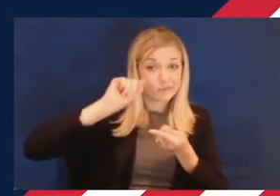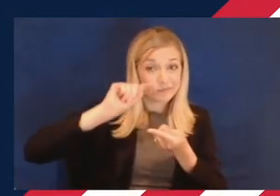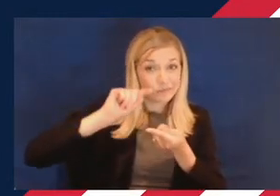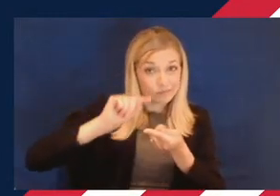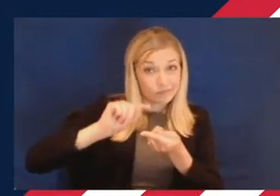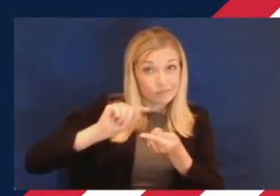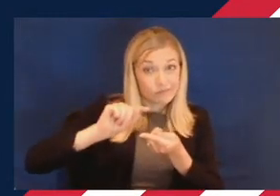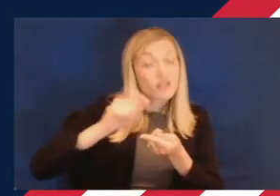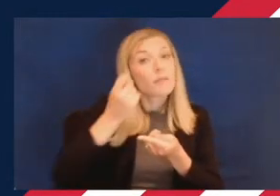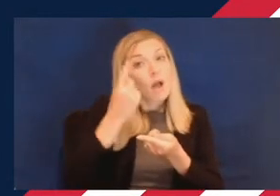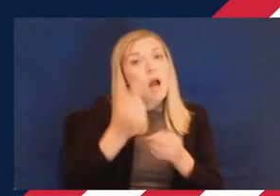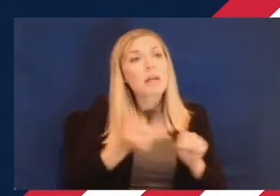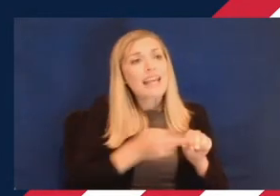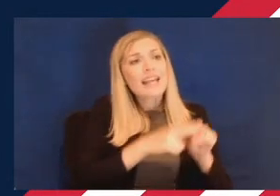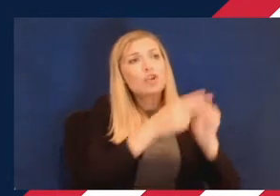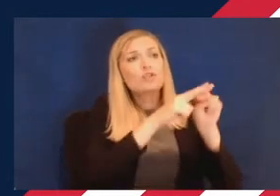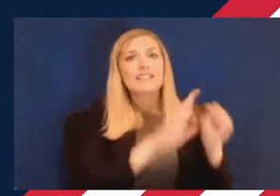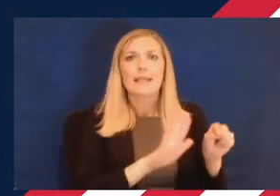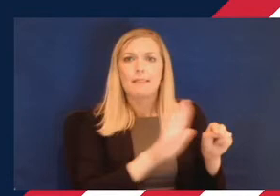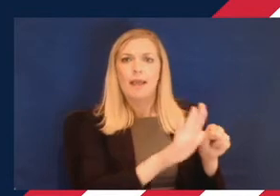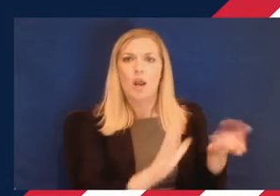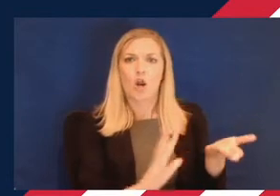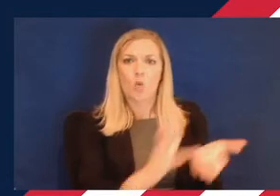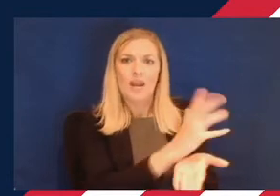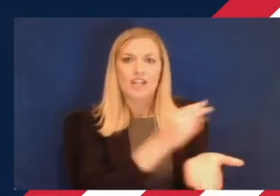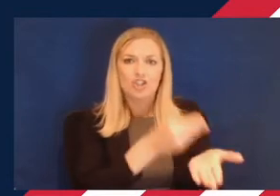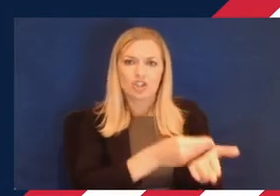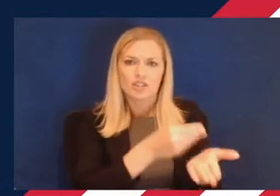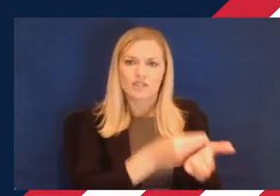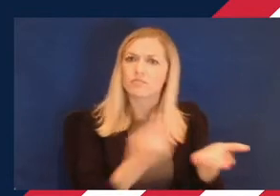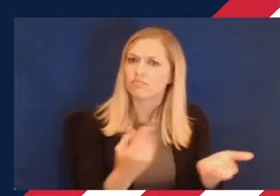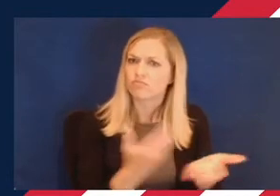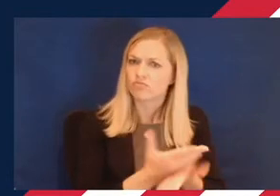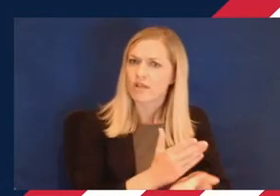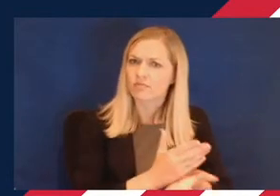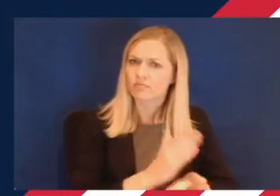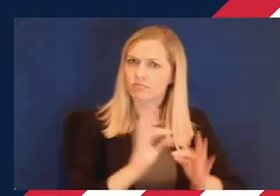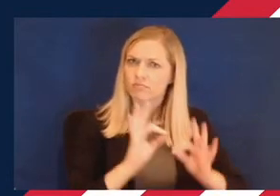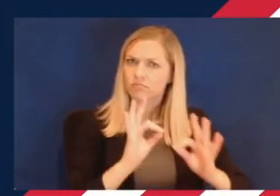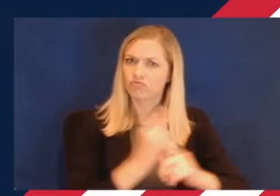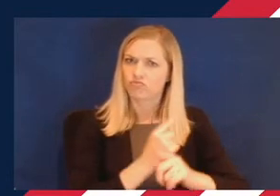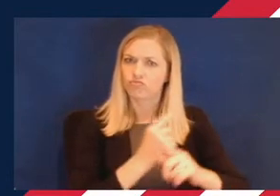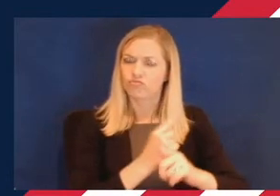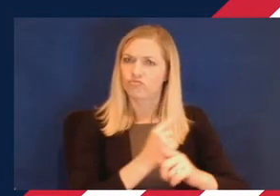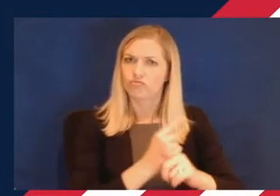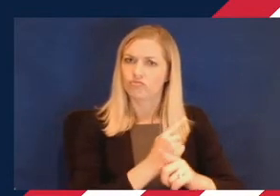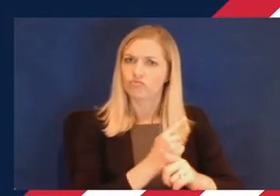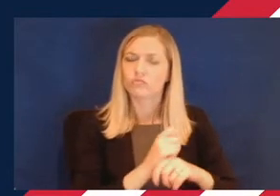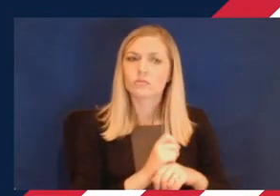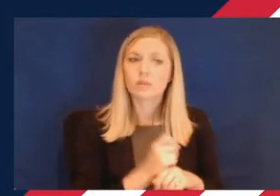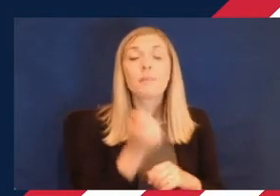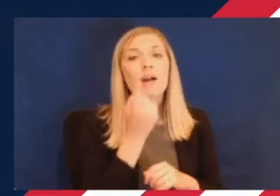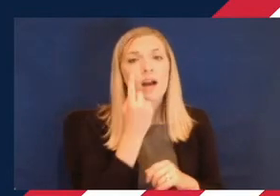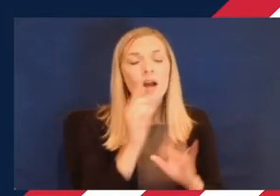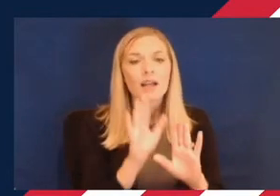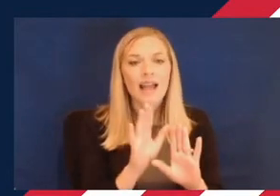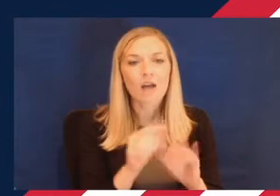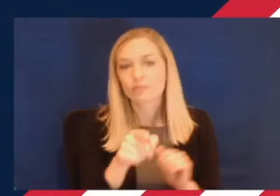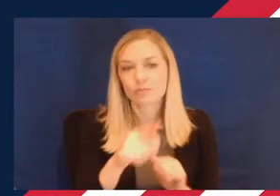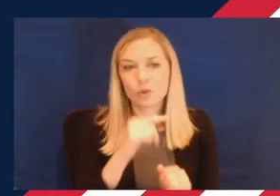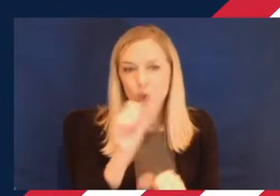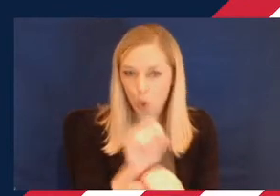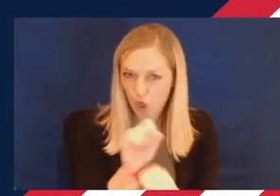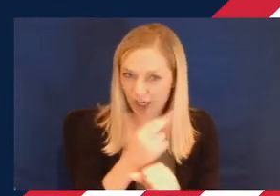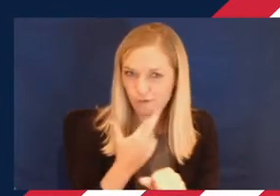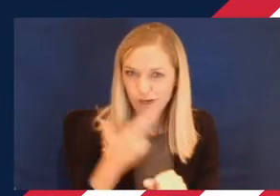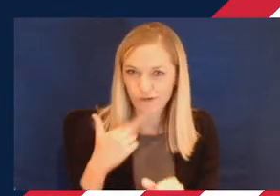wages. You know, when a server, though, I understand, so you don't work in a restaurant, right? So